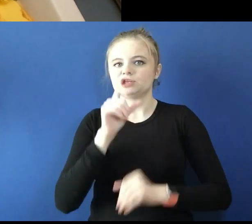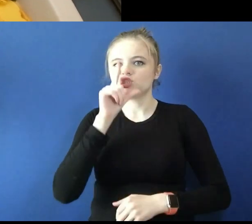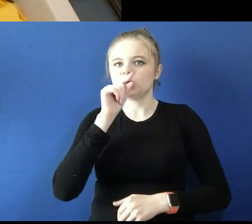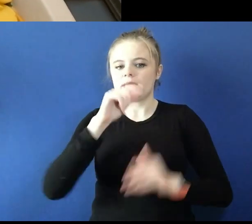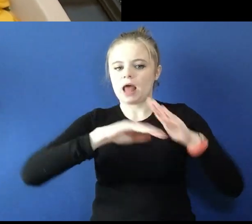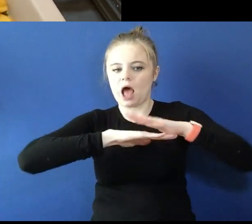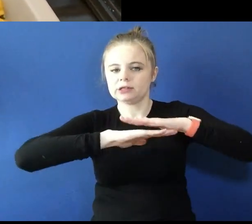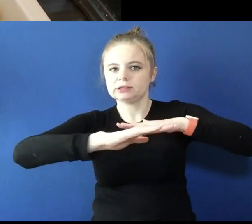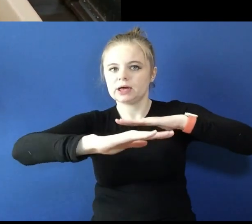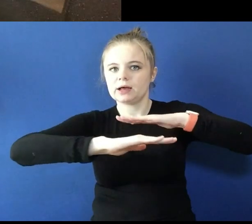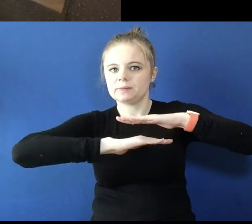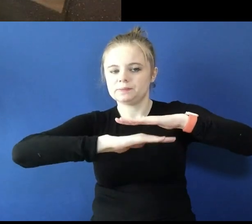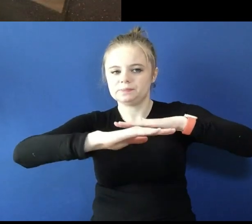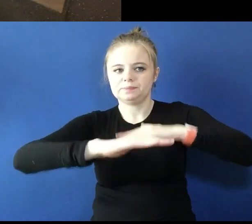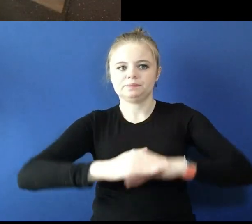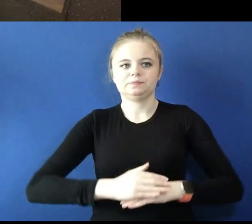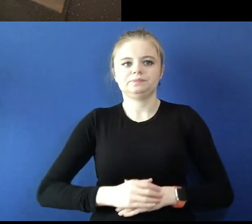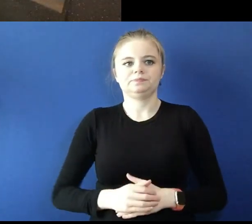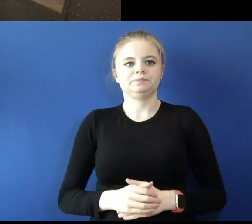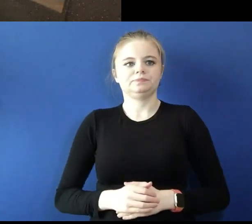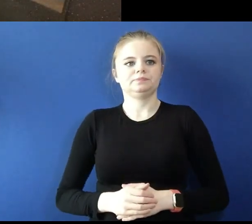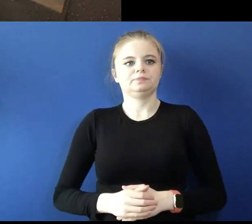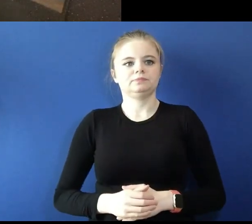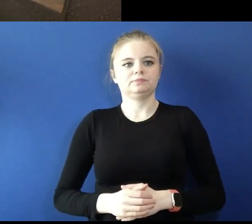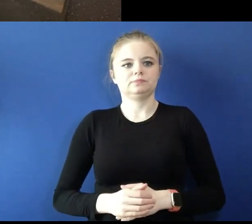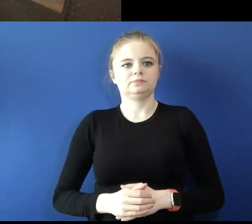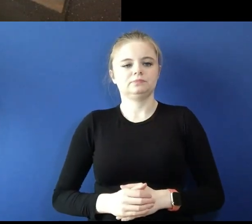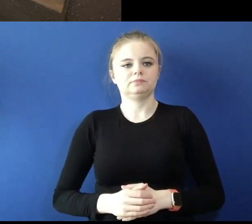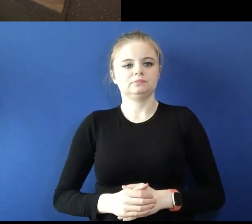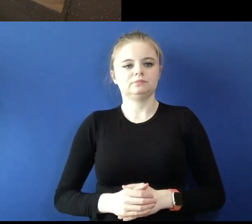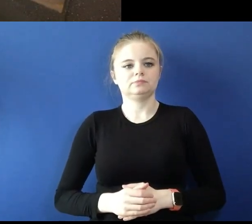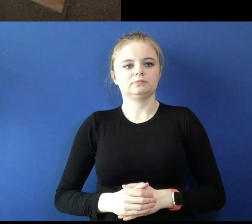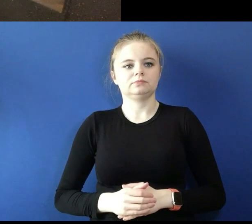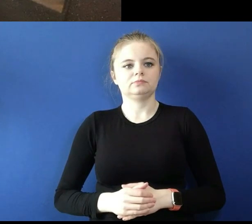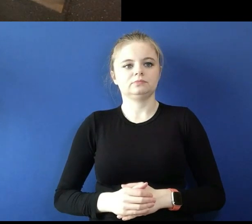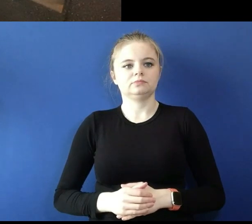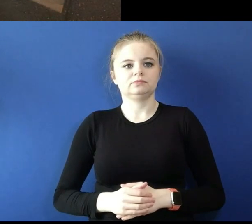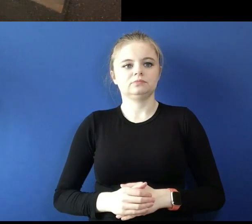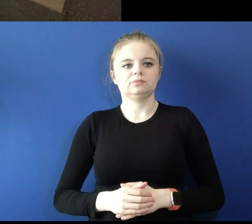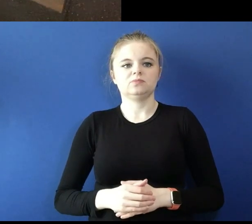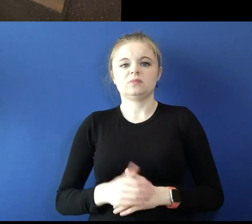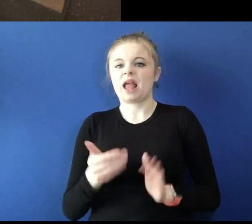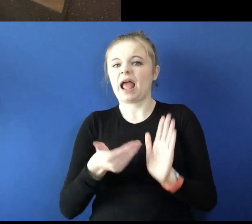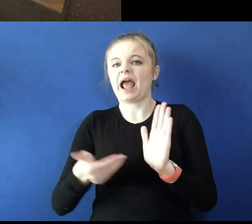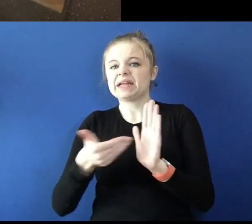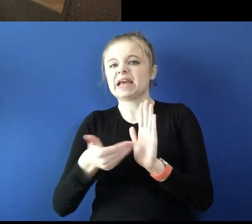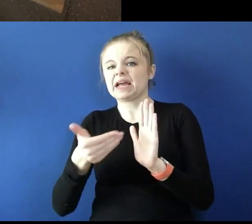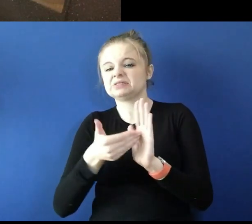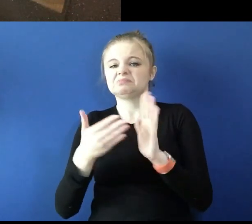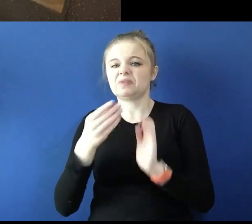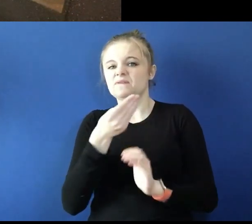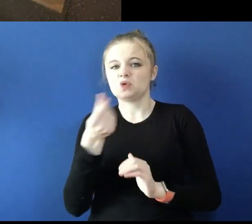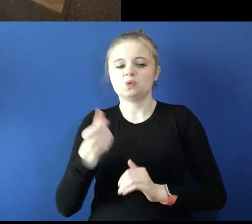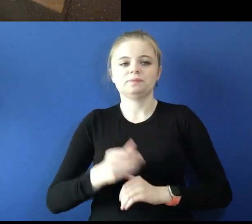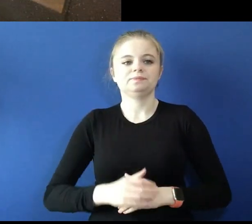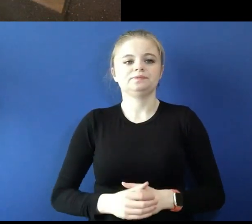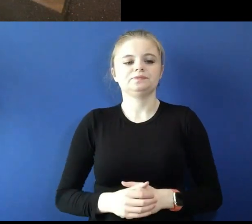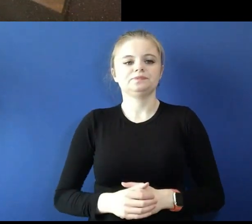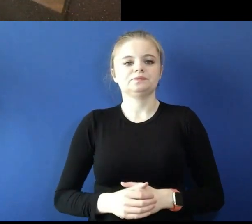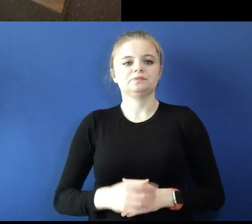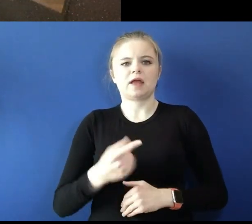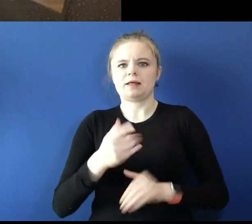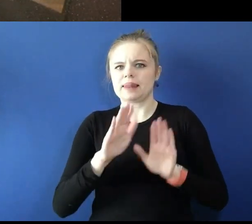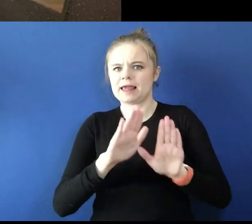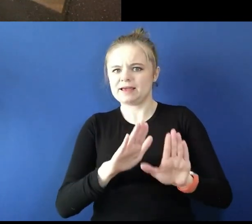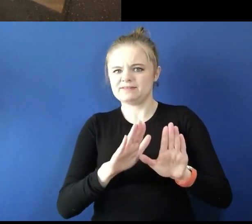through this. Okay, got a few more wee bits, but I think I'm just going to leave it there